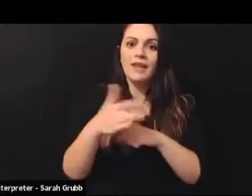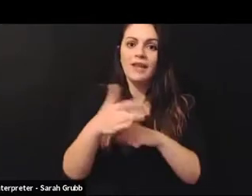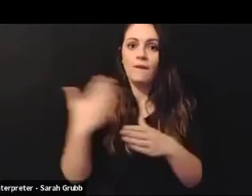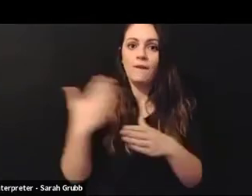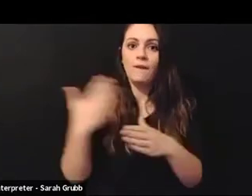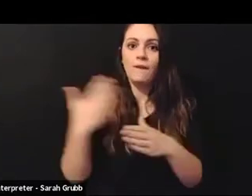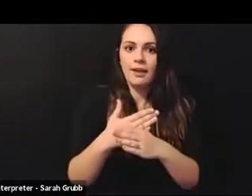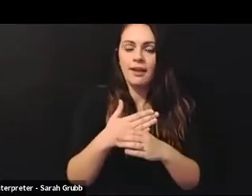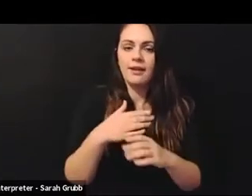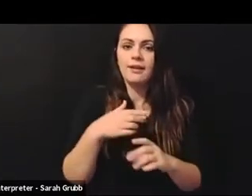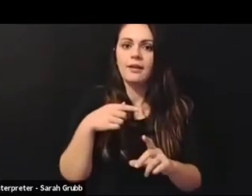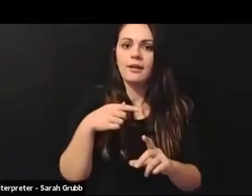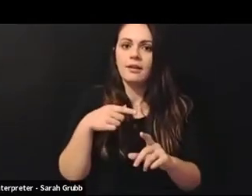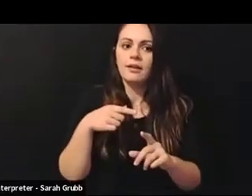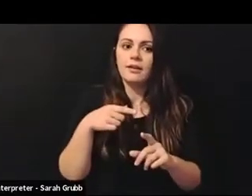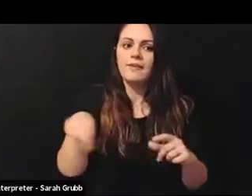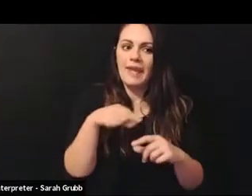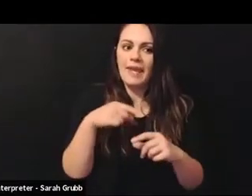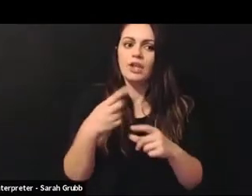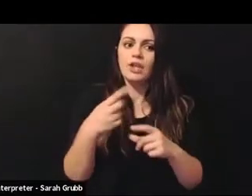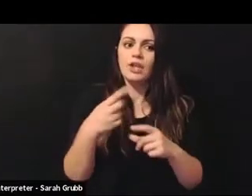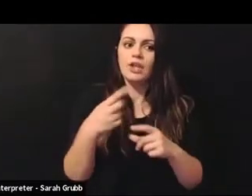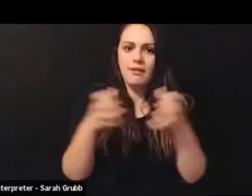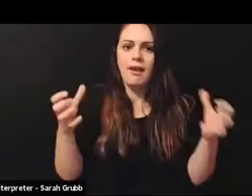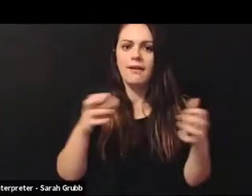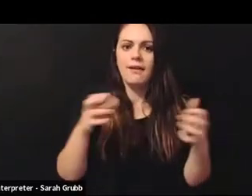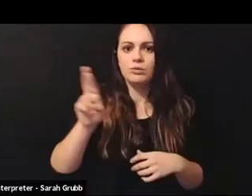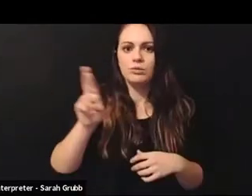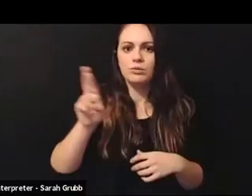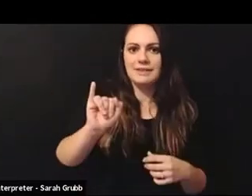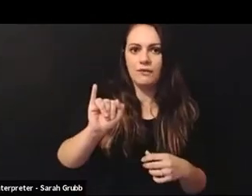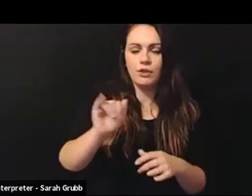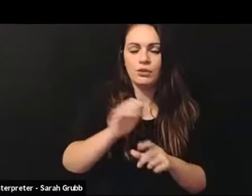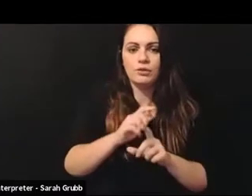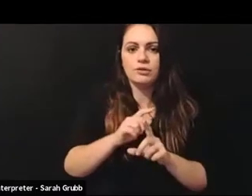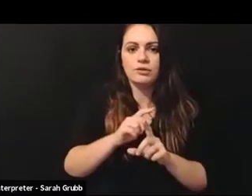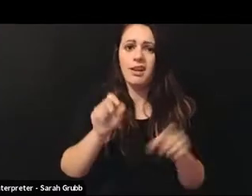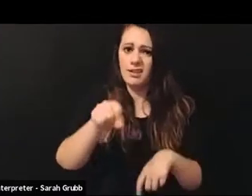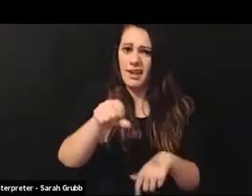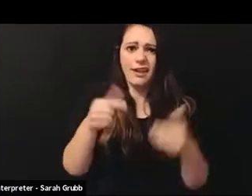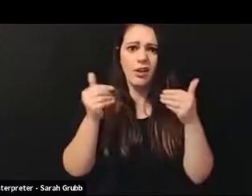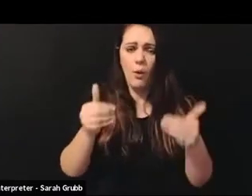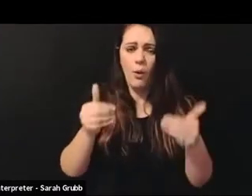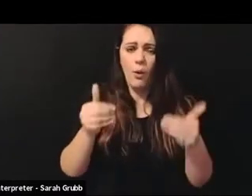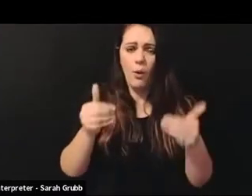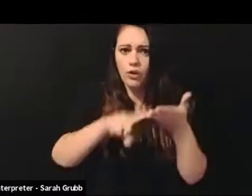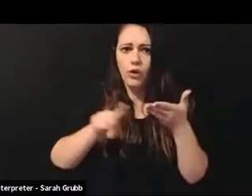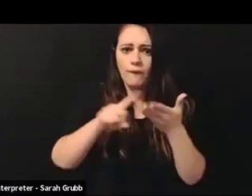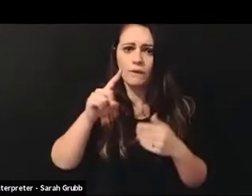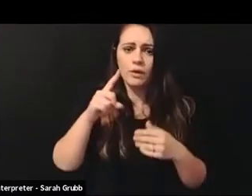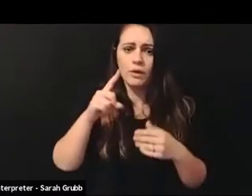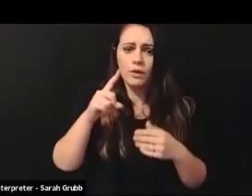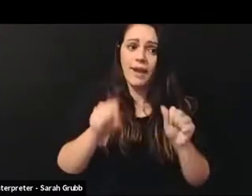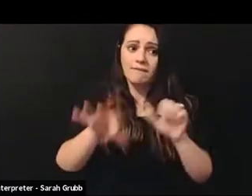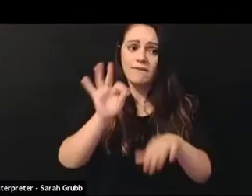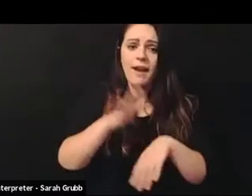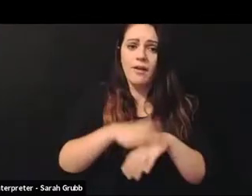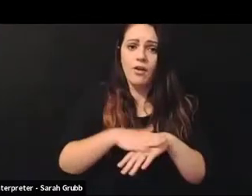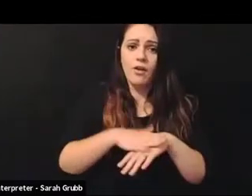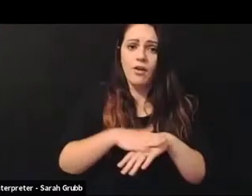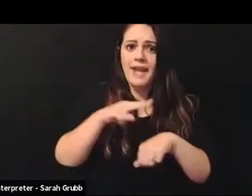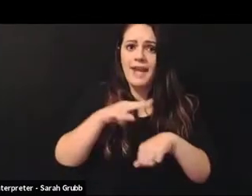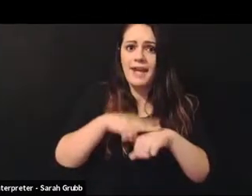routine-based interviews, but I would look for one. And you can find this on the National Center's website. They've got a great list